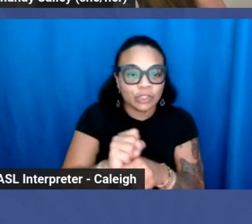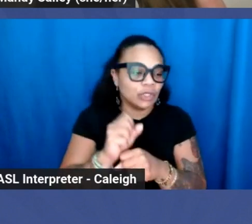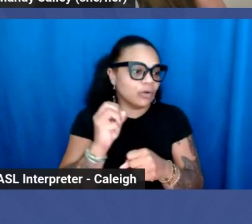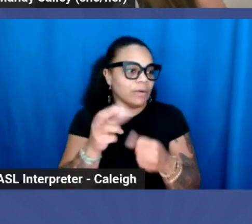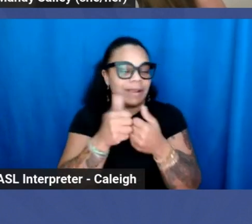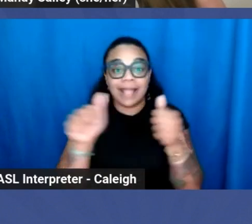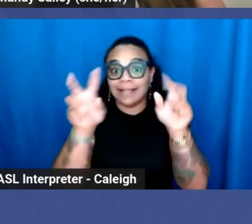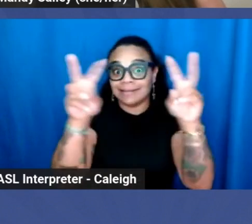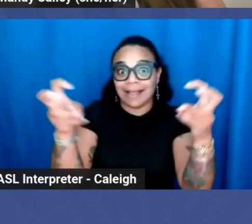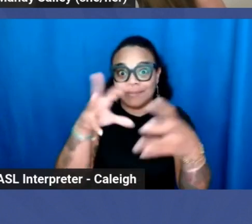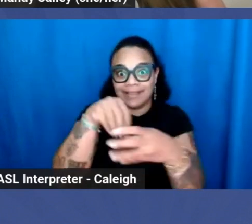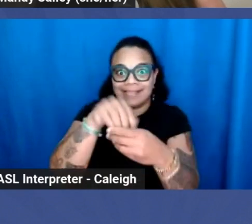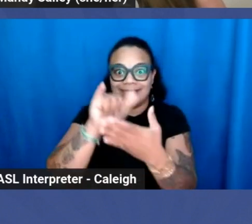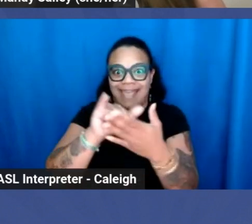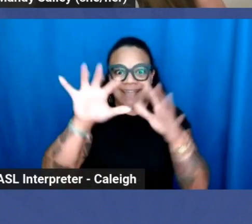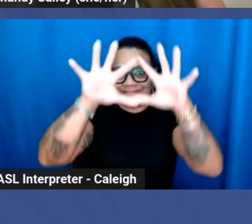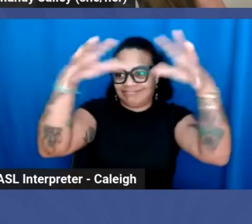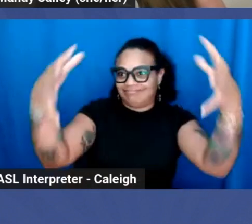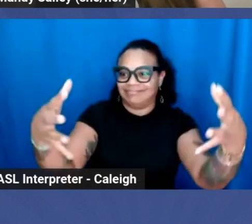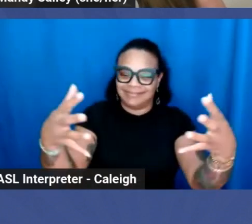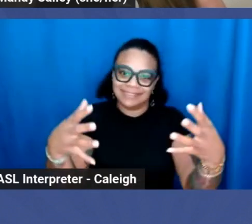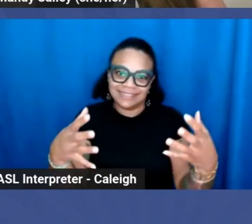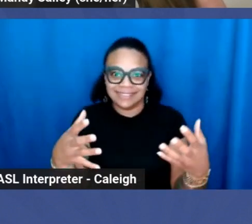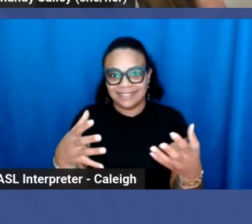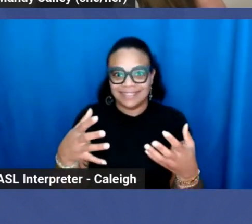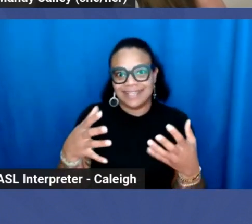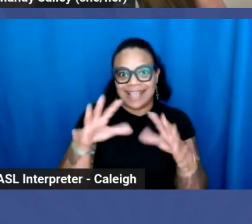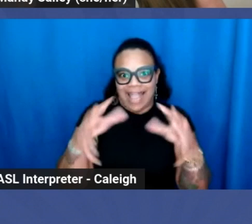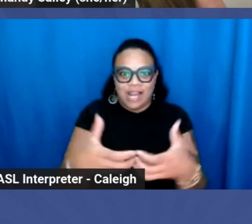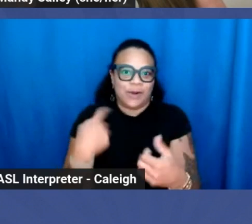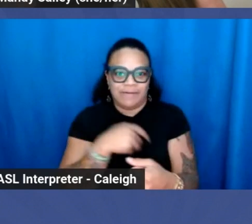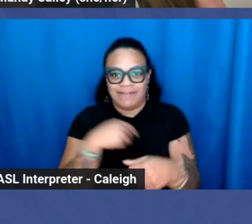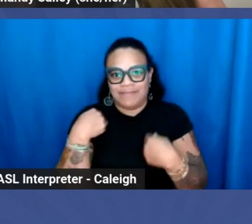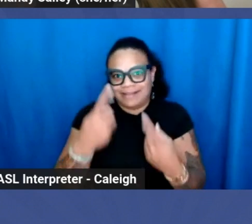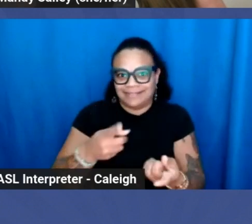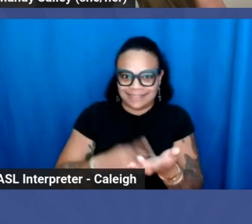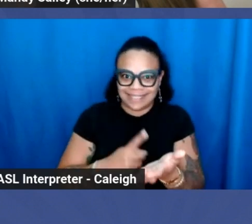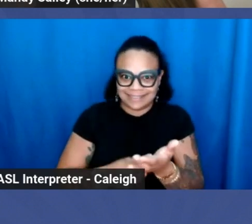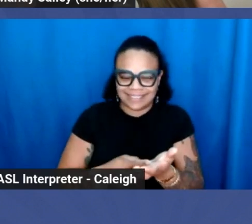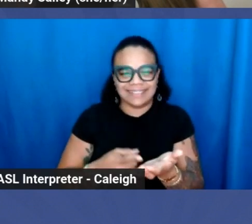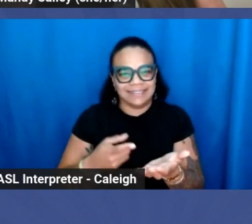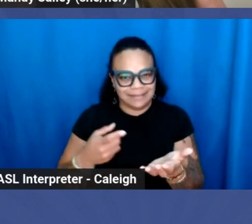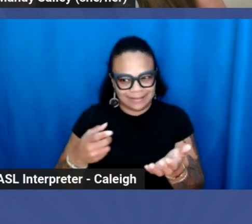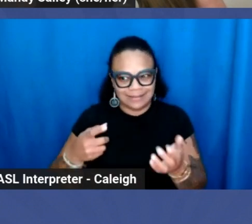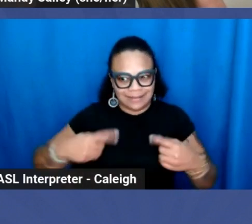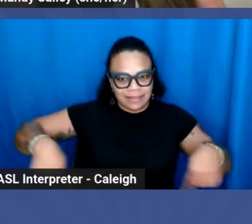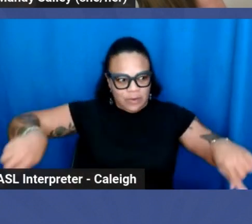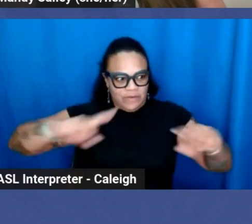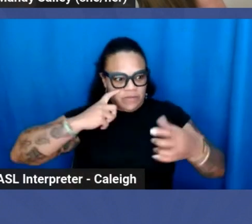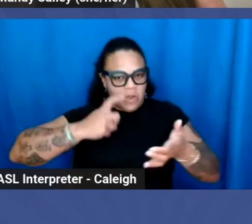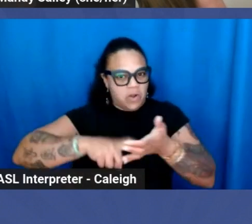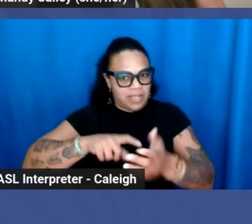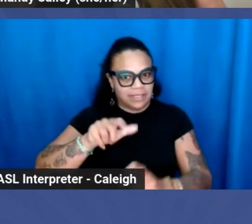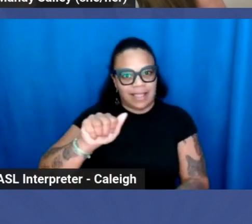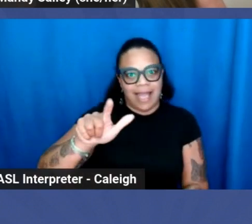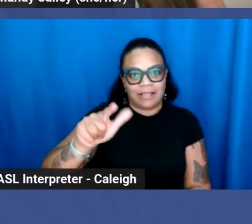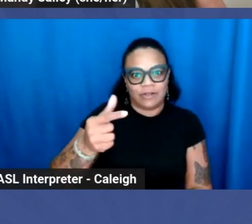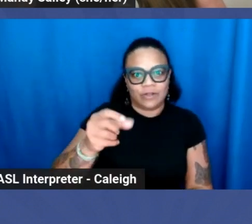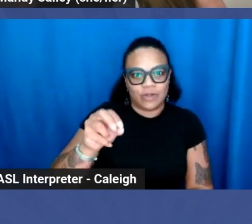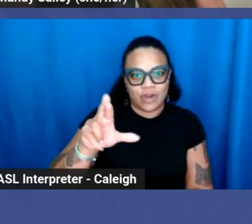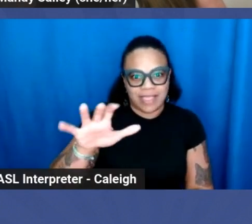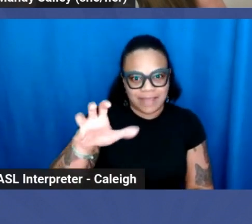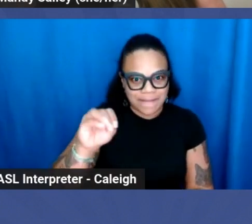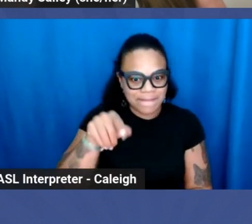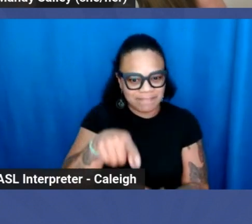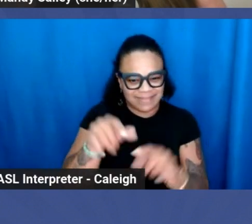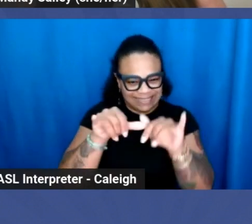under this landscape that we've been kind of alluding to, it does result in the algorithm impacting you in certain